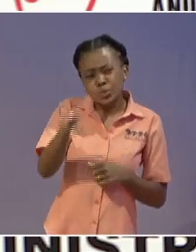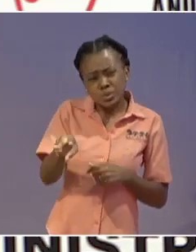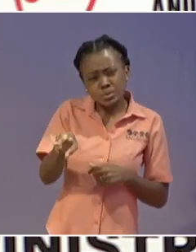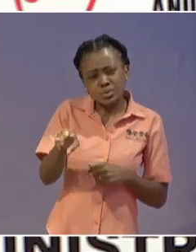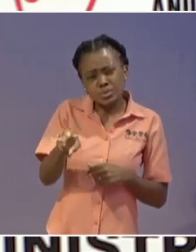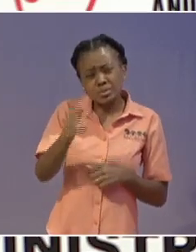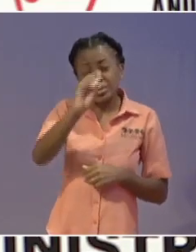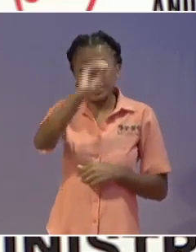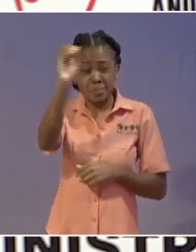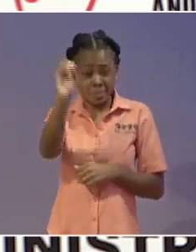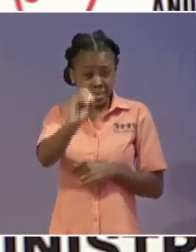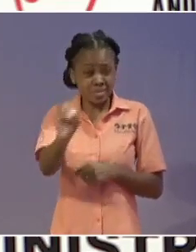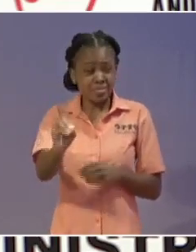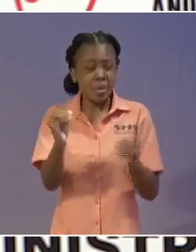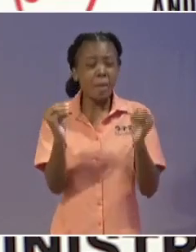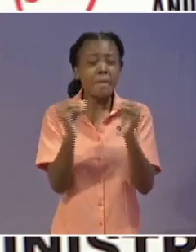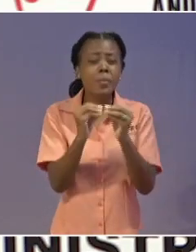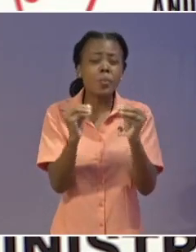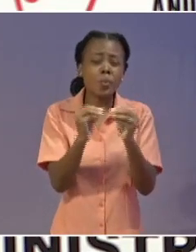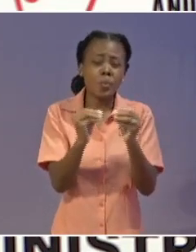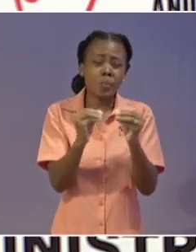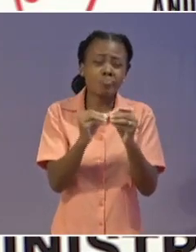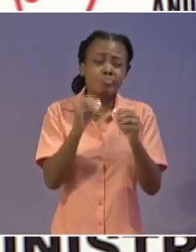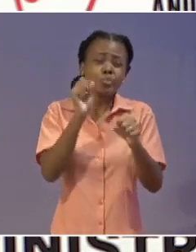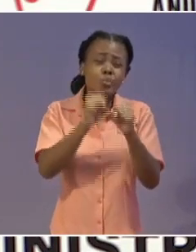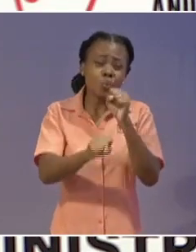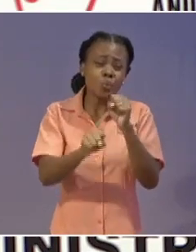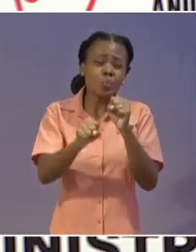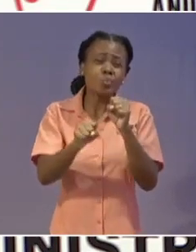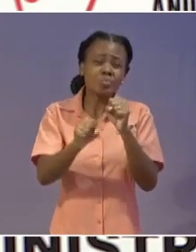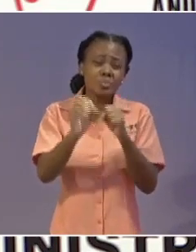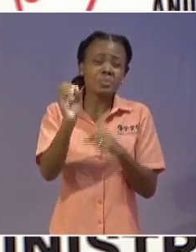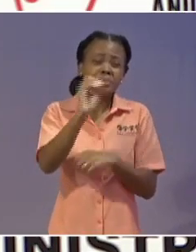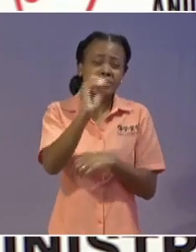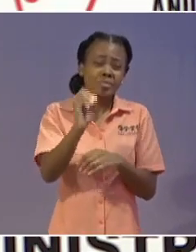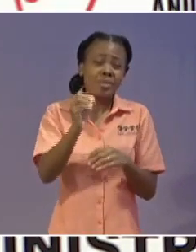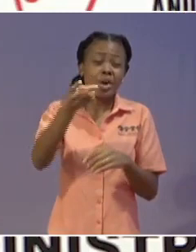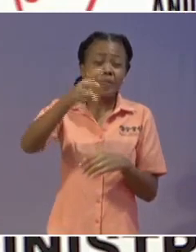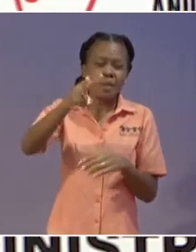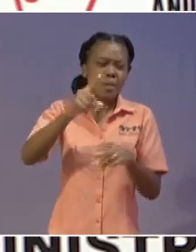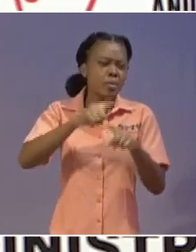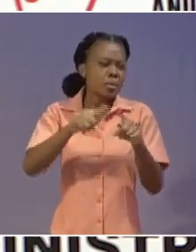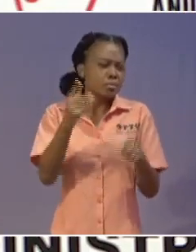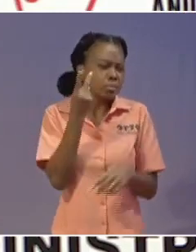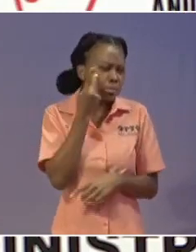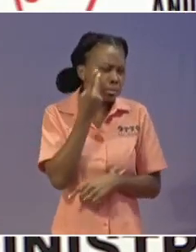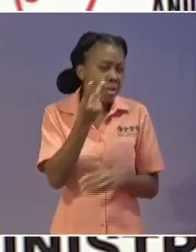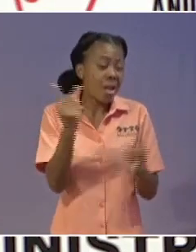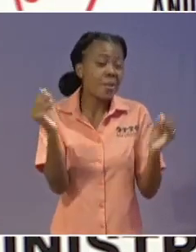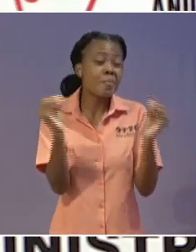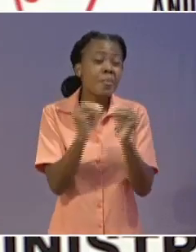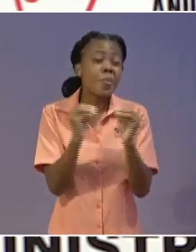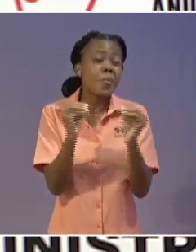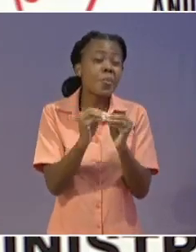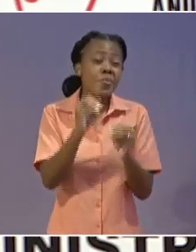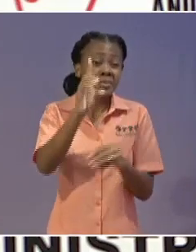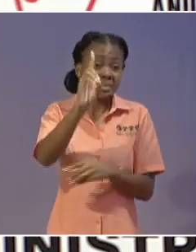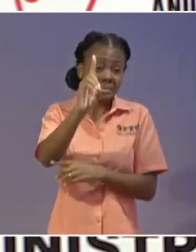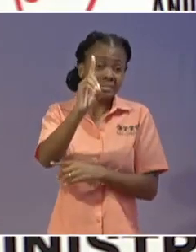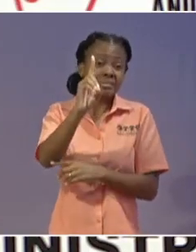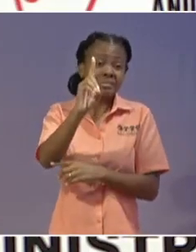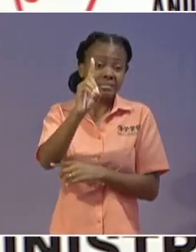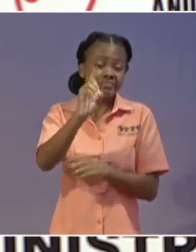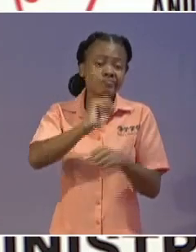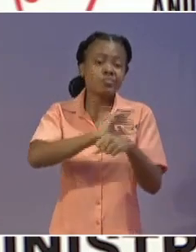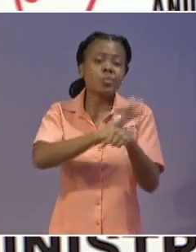a predominance of Delta in the sampling. And what you said is important. If you're seeing milder illness in a particular disease, those persons